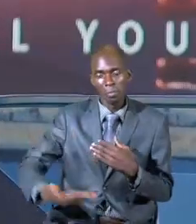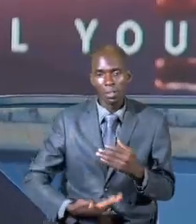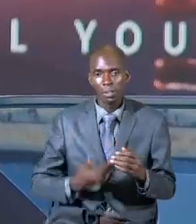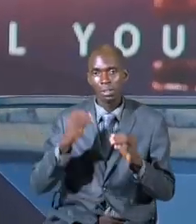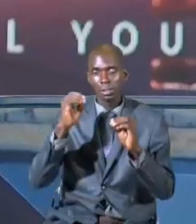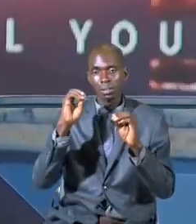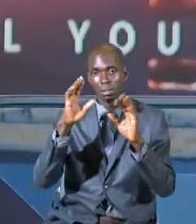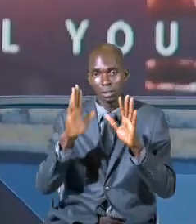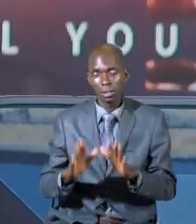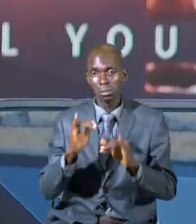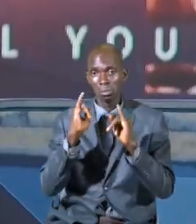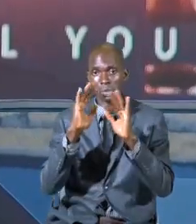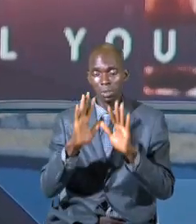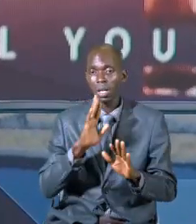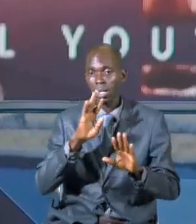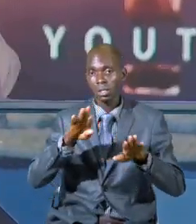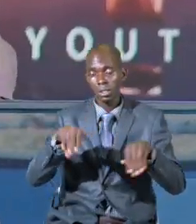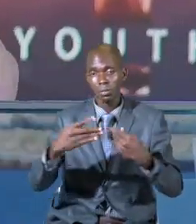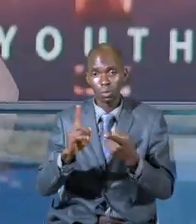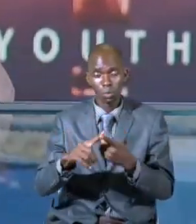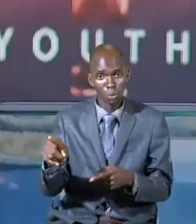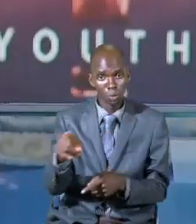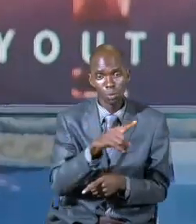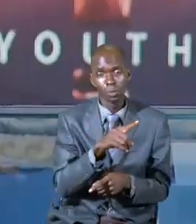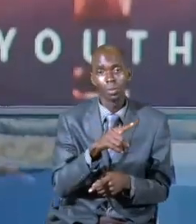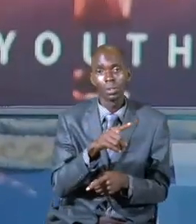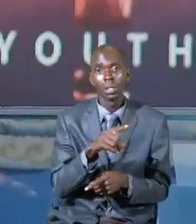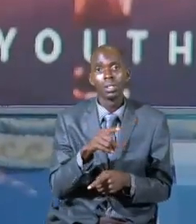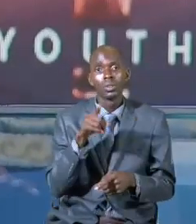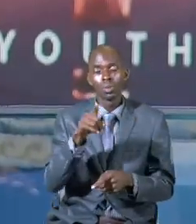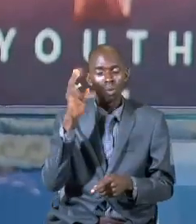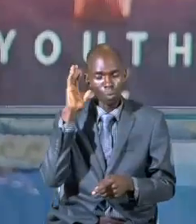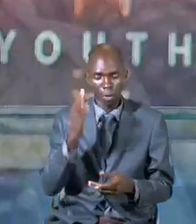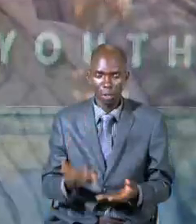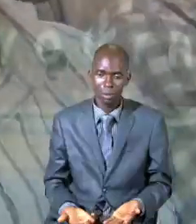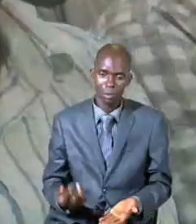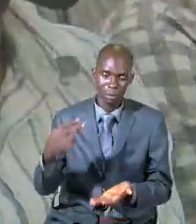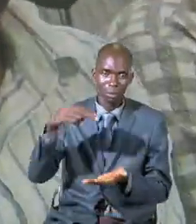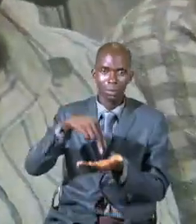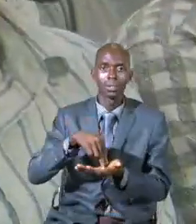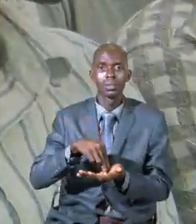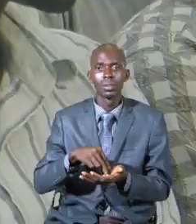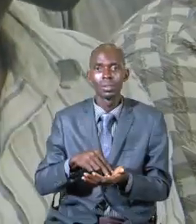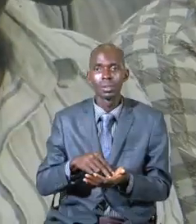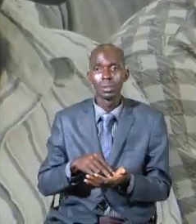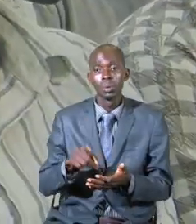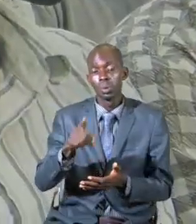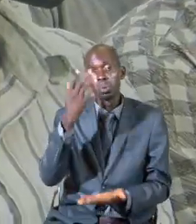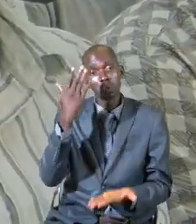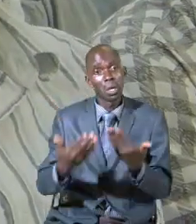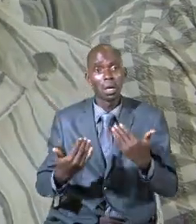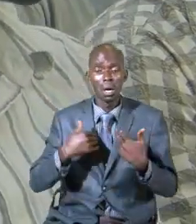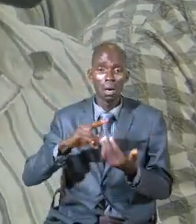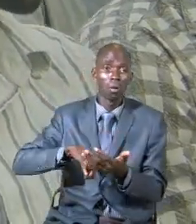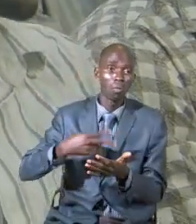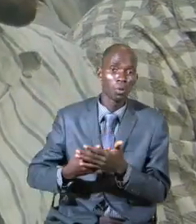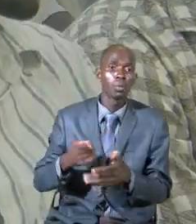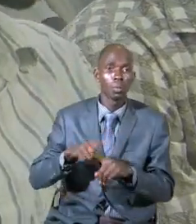Lord leads me to share with you, you will rise up. You might have fallen, you will rise